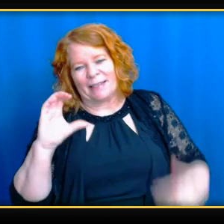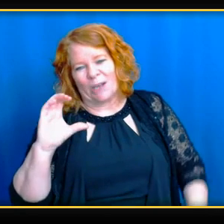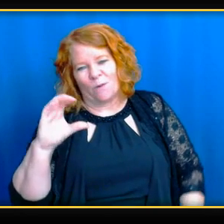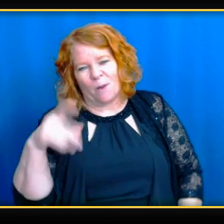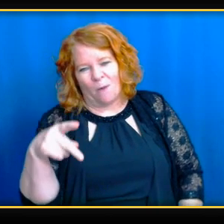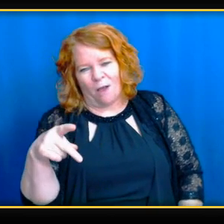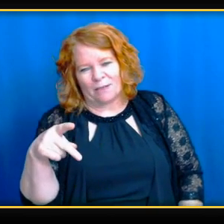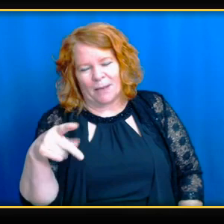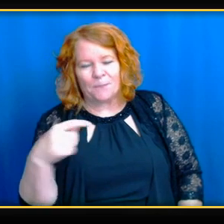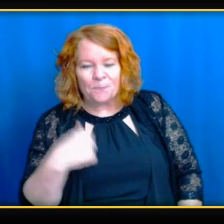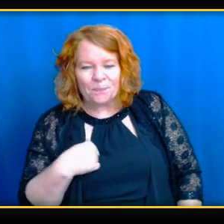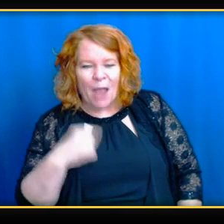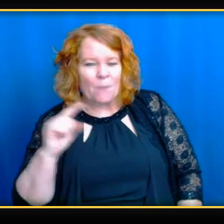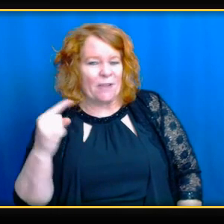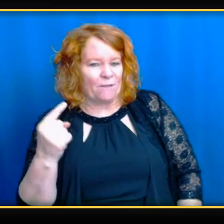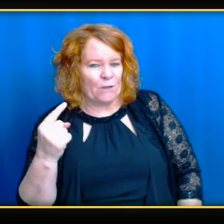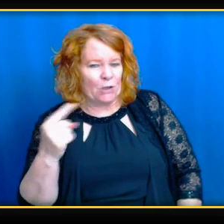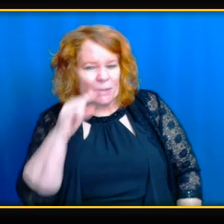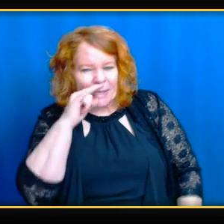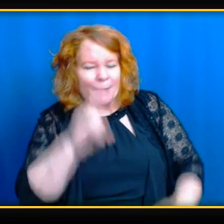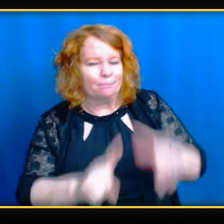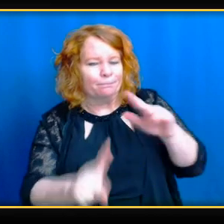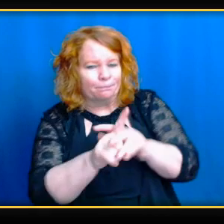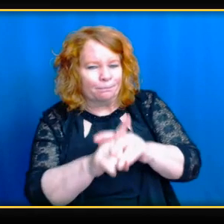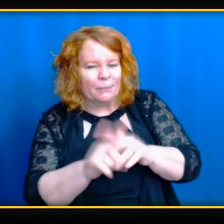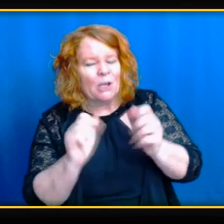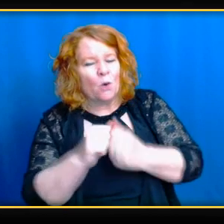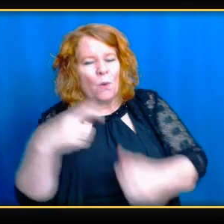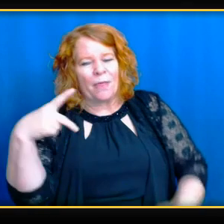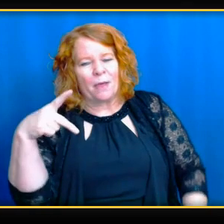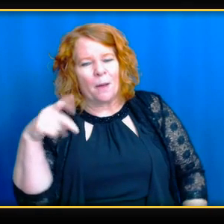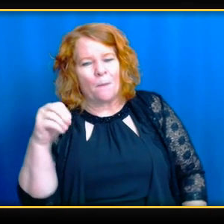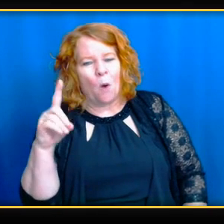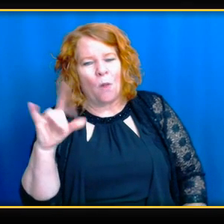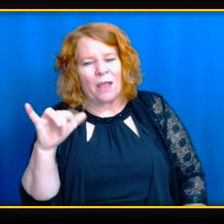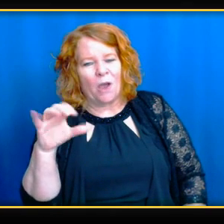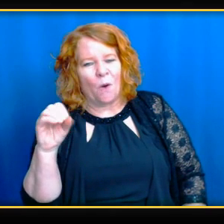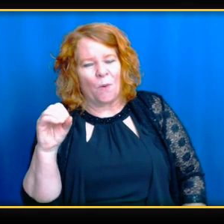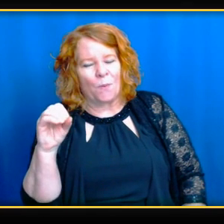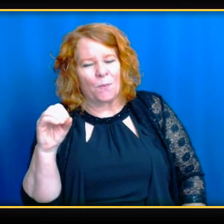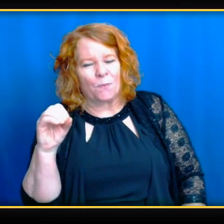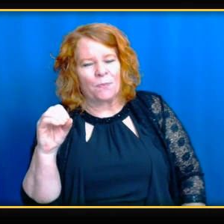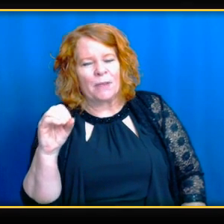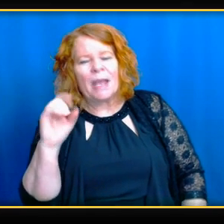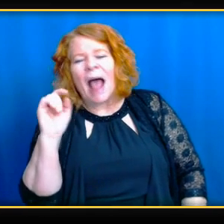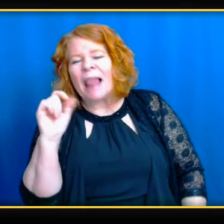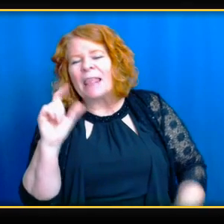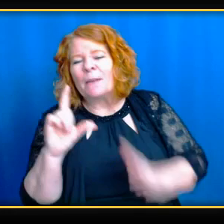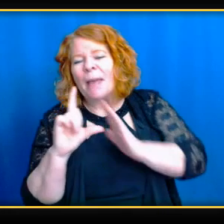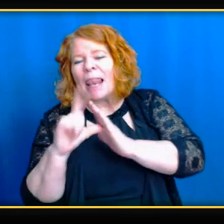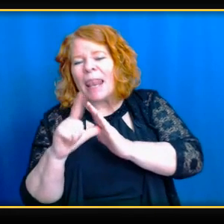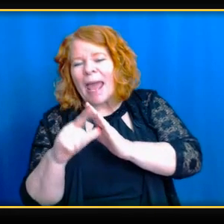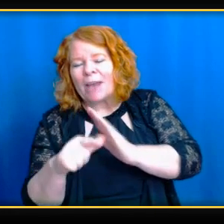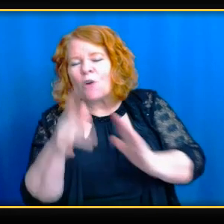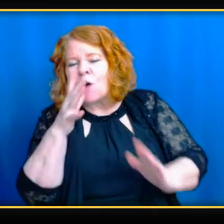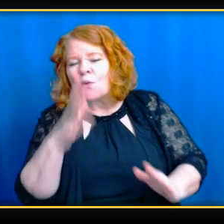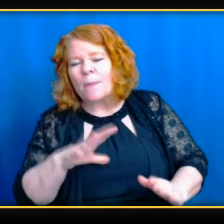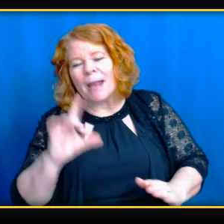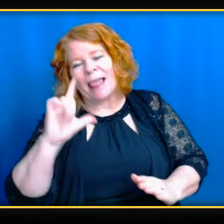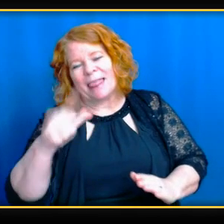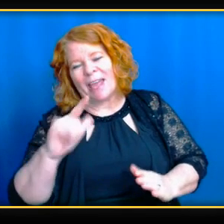kid with polio in those classes. And a little while later, a woman who later became my